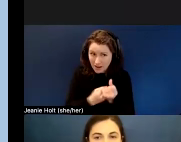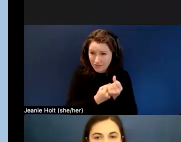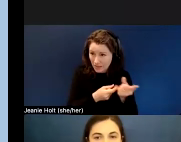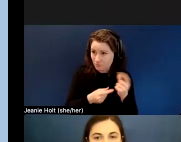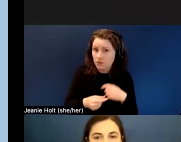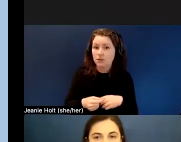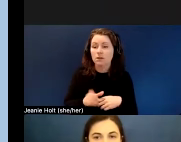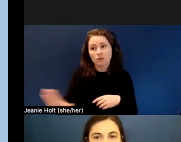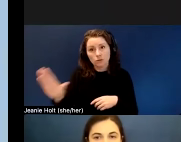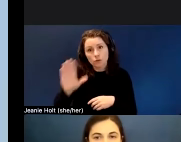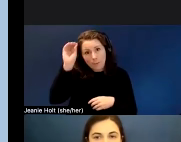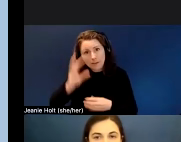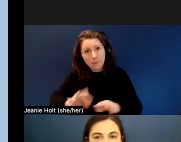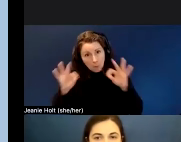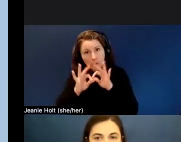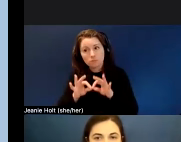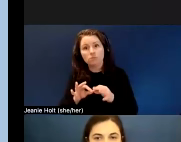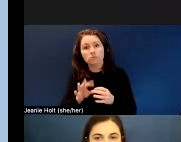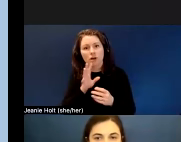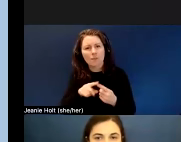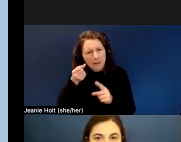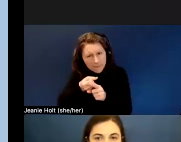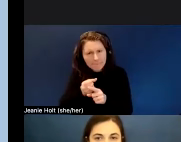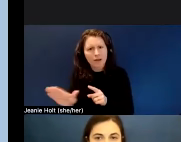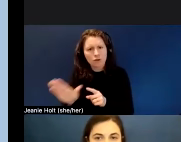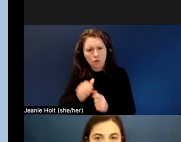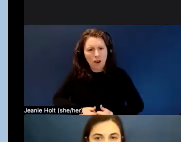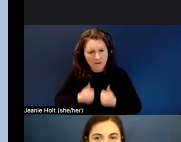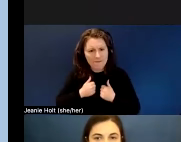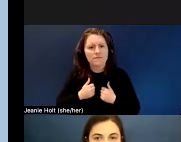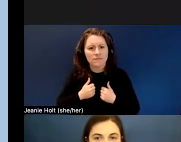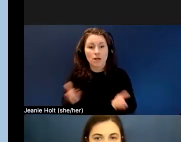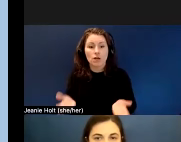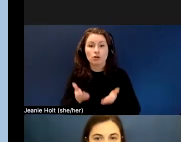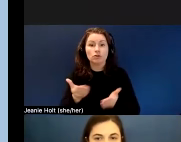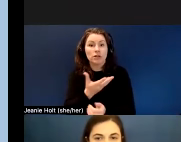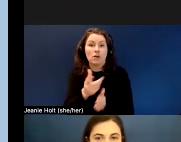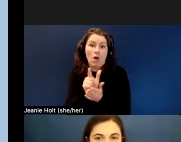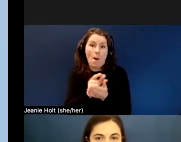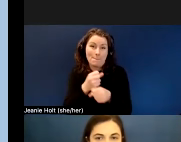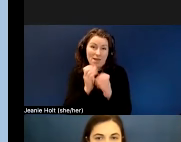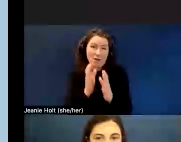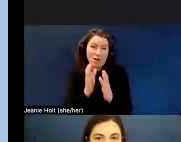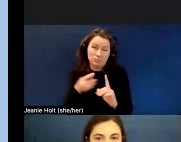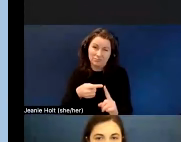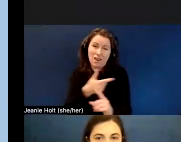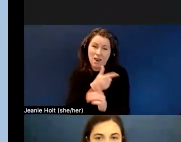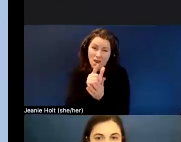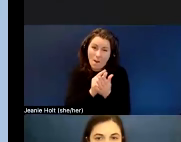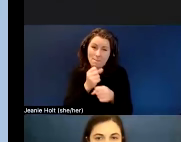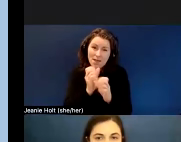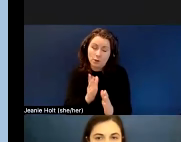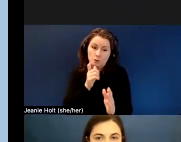that their voices really matter, talking about the impact of that, encouraging lawmakers, especially lawmakers that